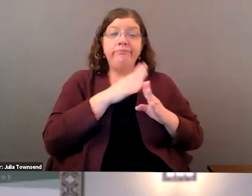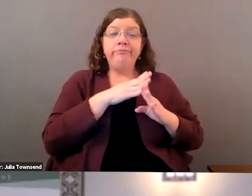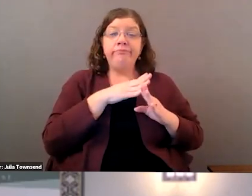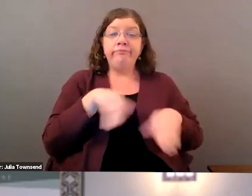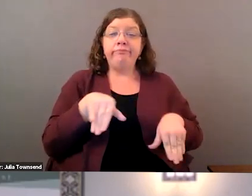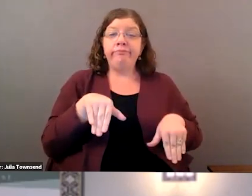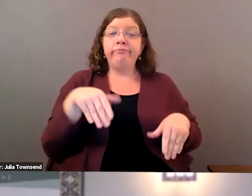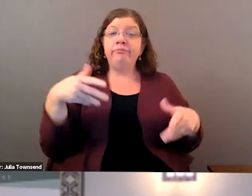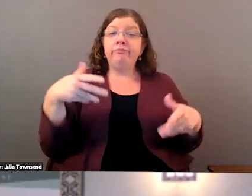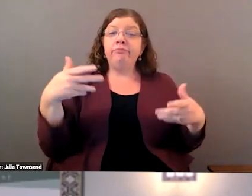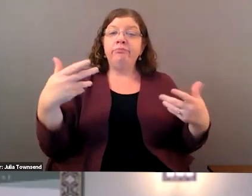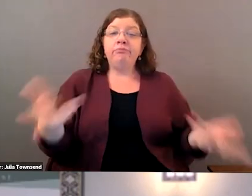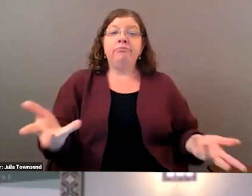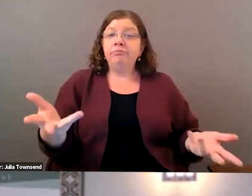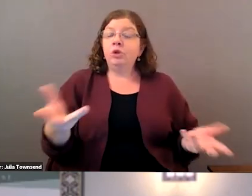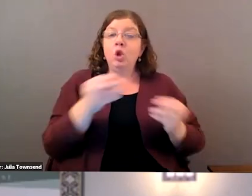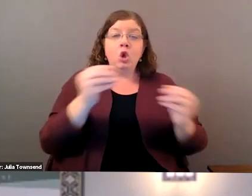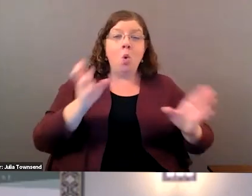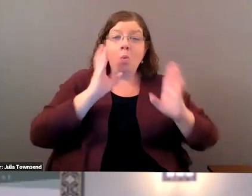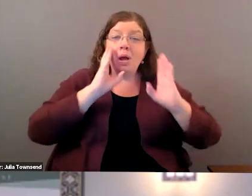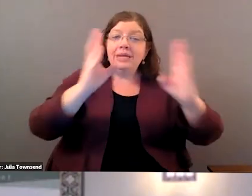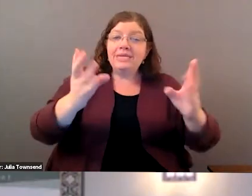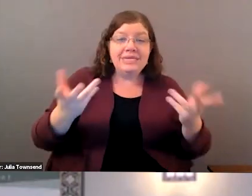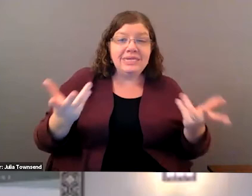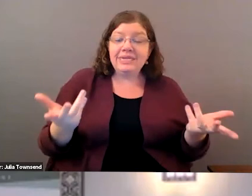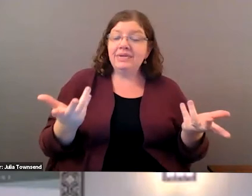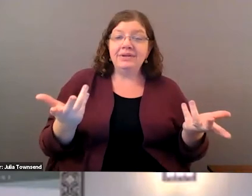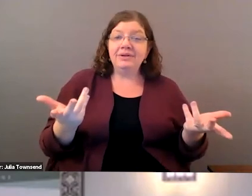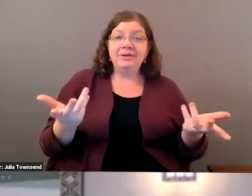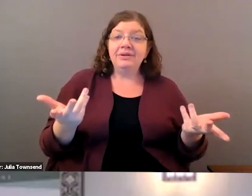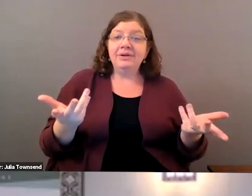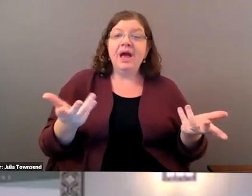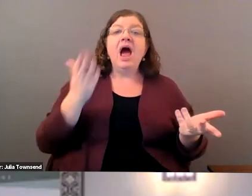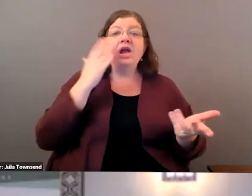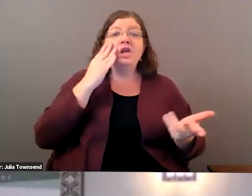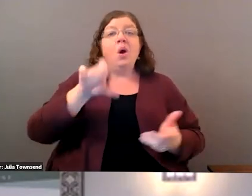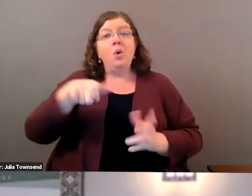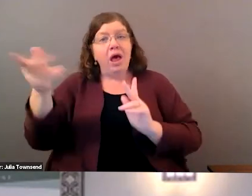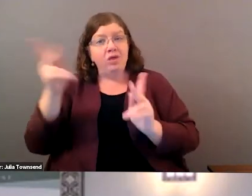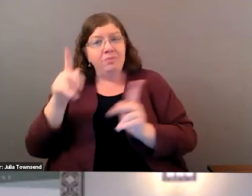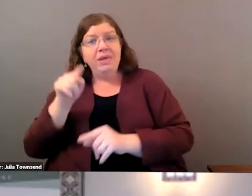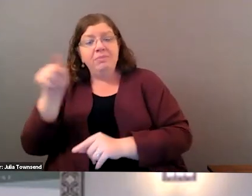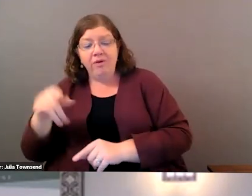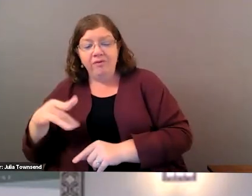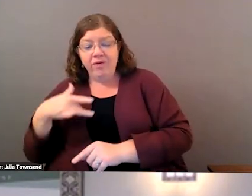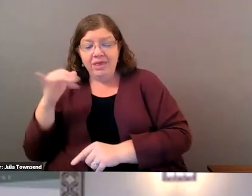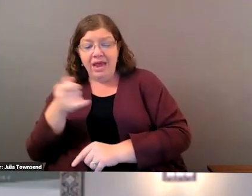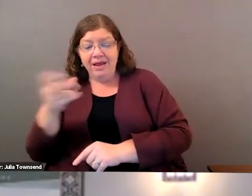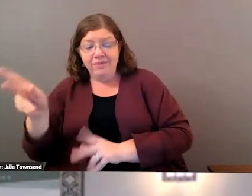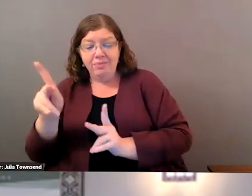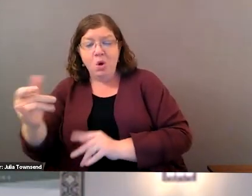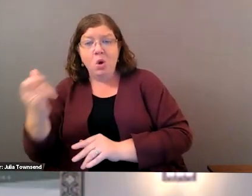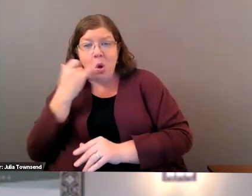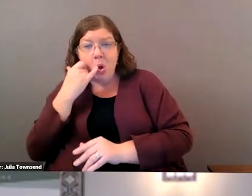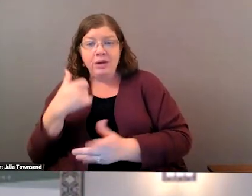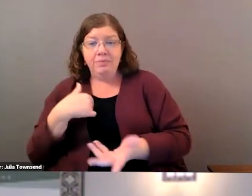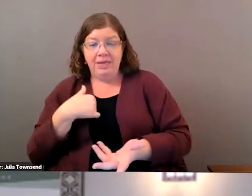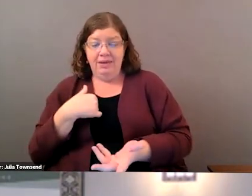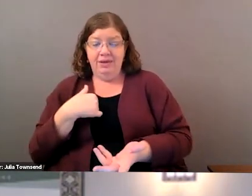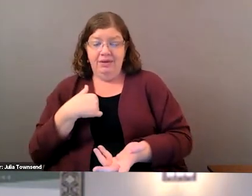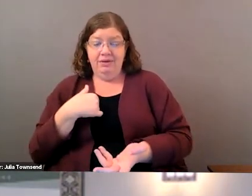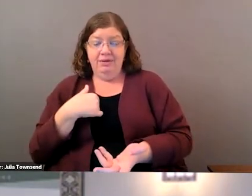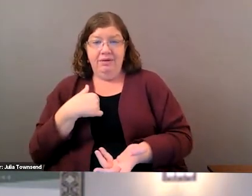really, that there's no one on the other end. And I know other people at the LCAP felt that, and a couple of people called me. And, there